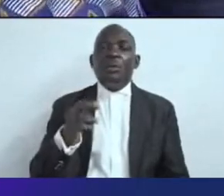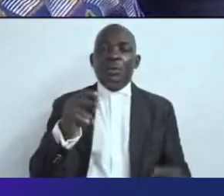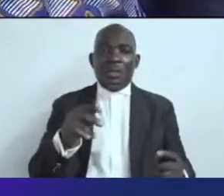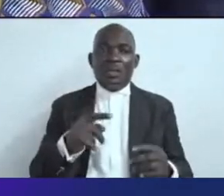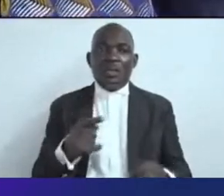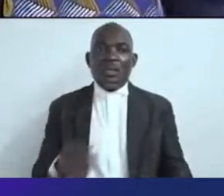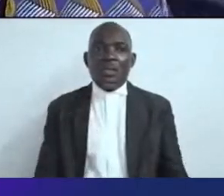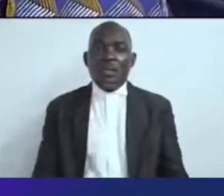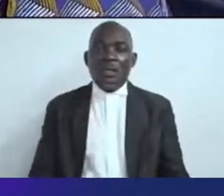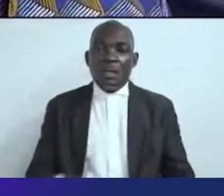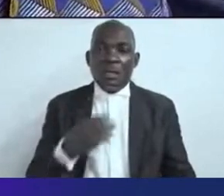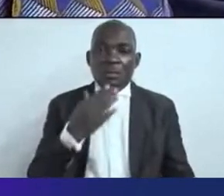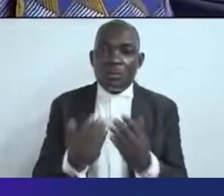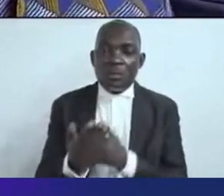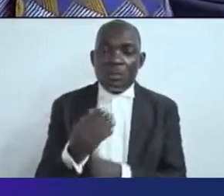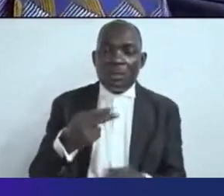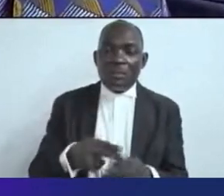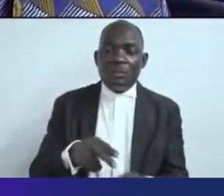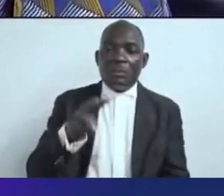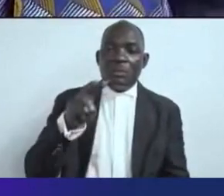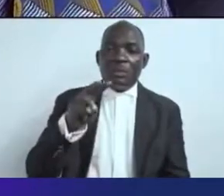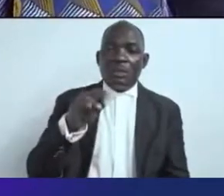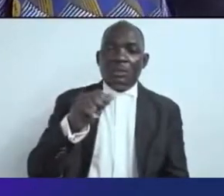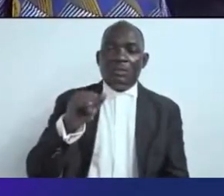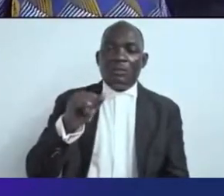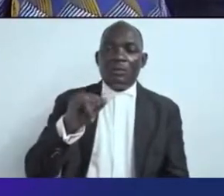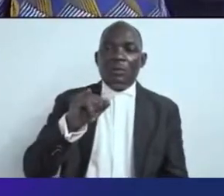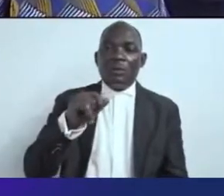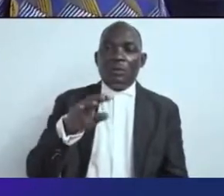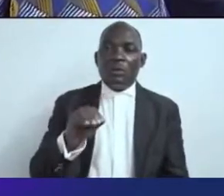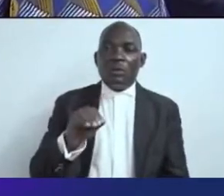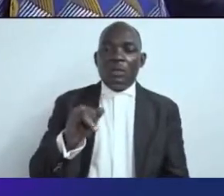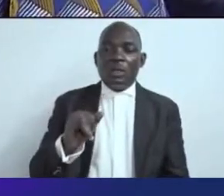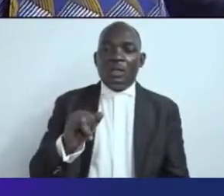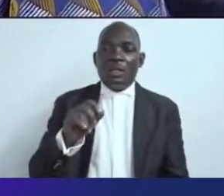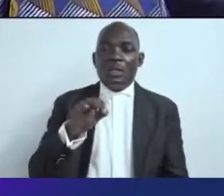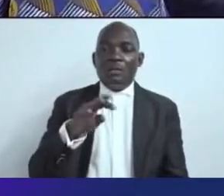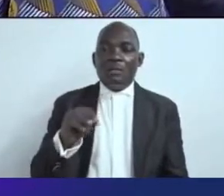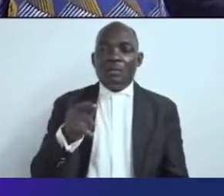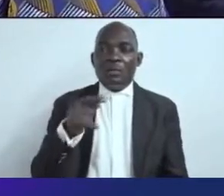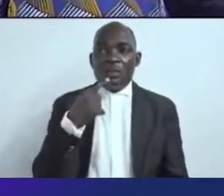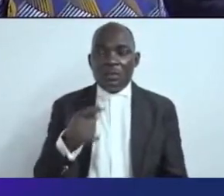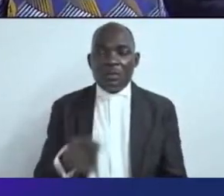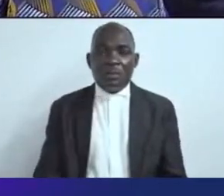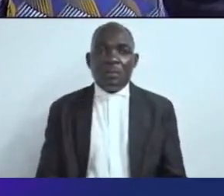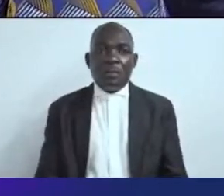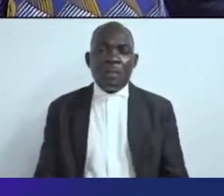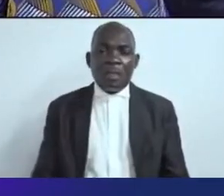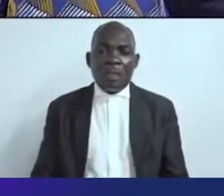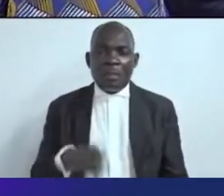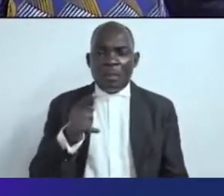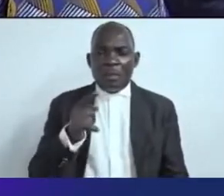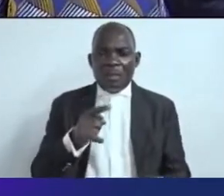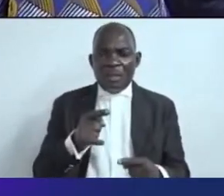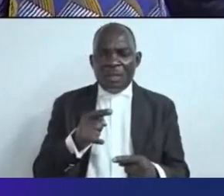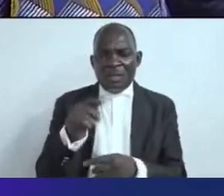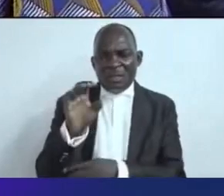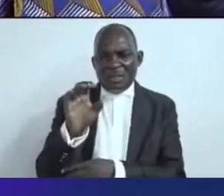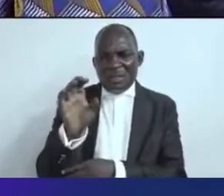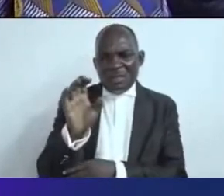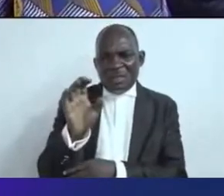Good morning, Governor. My name is George Gaffey from Joy FM. I want to look at the test of the city. It's